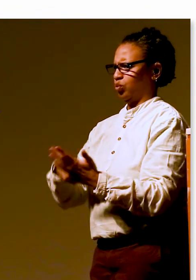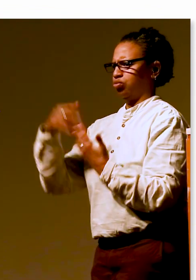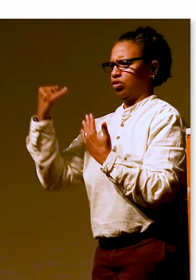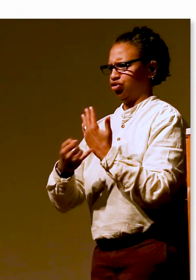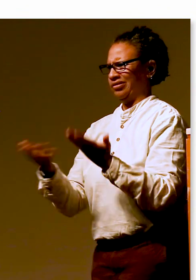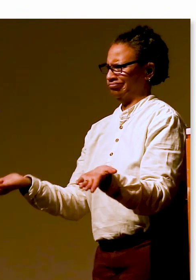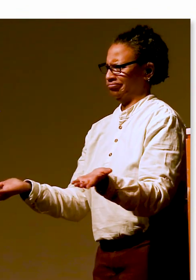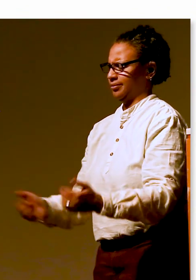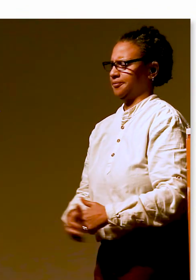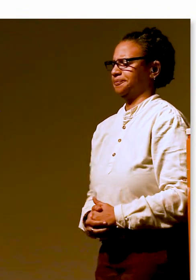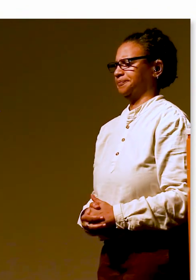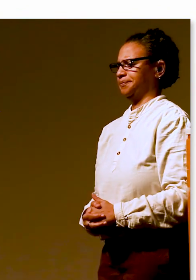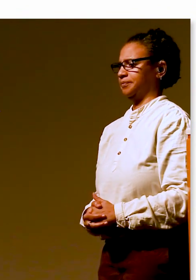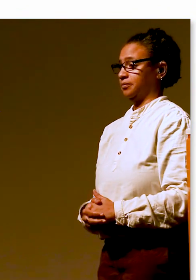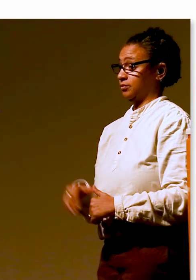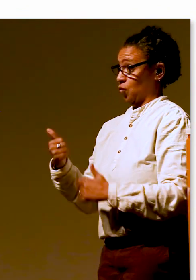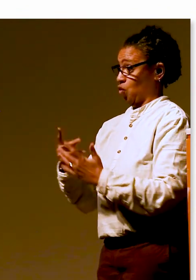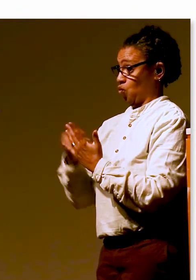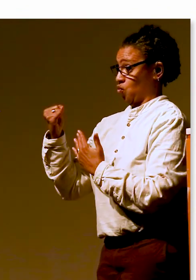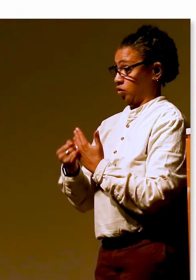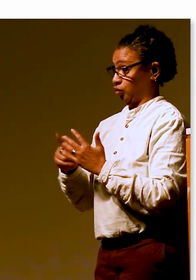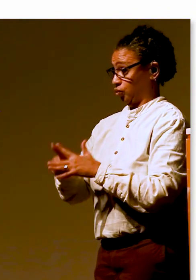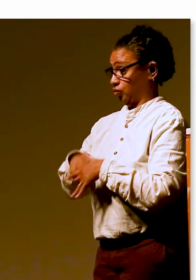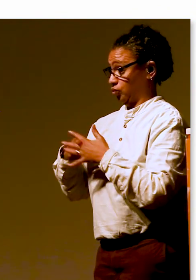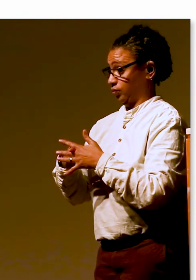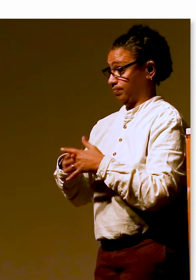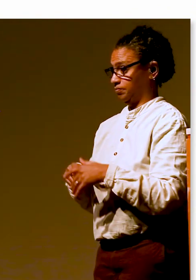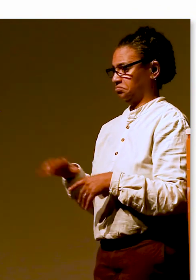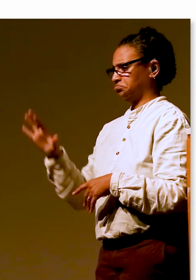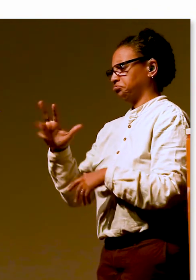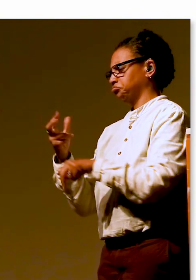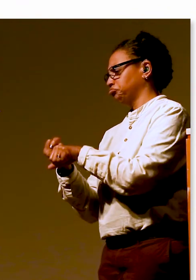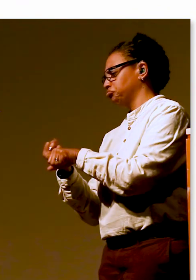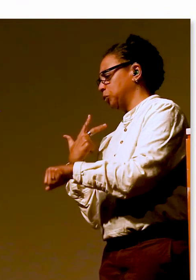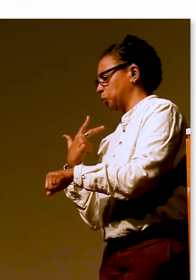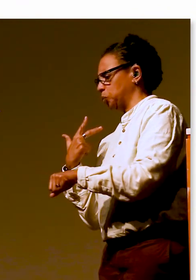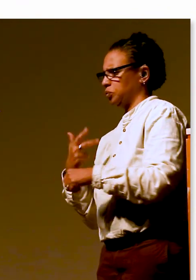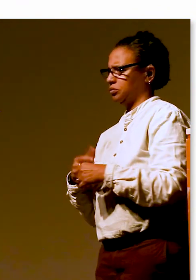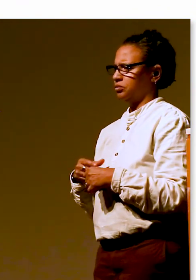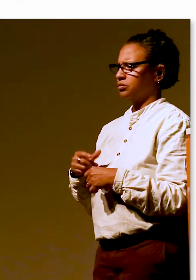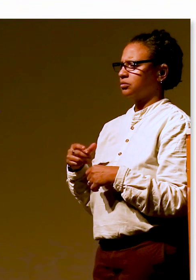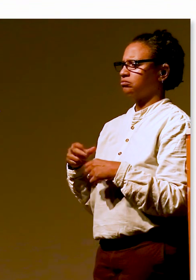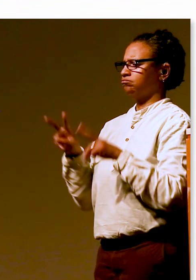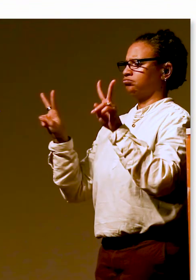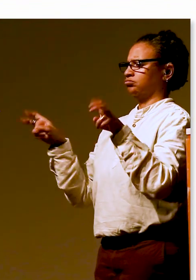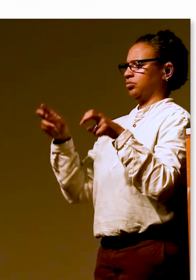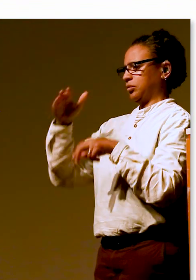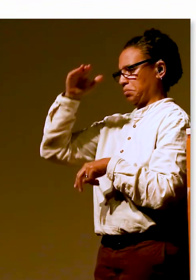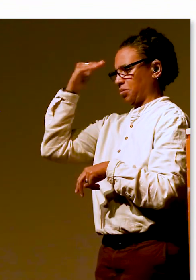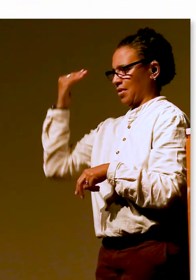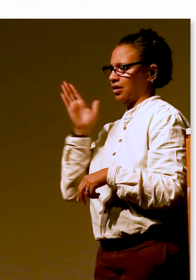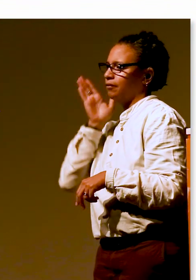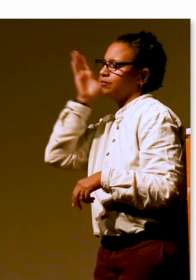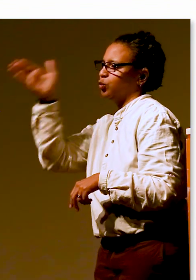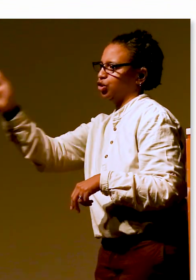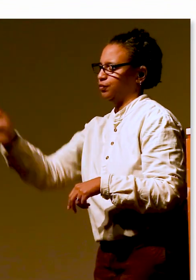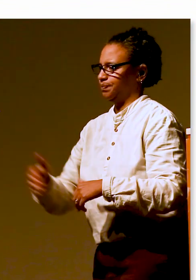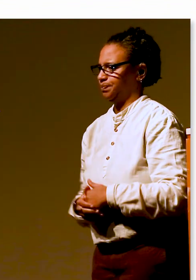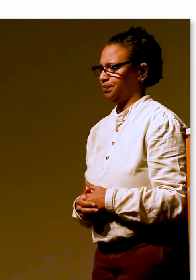years is a book called Black Futures, which aligns with kind of the earlier question about archiving and image